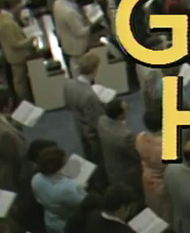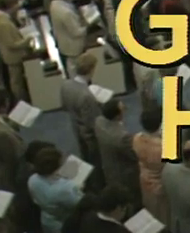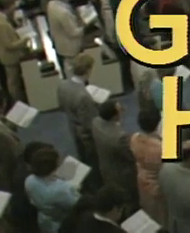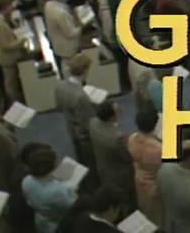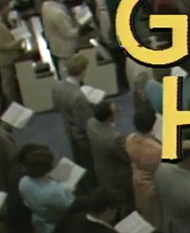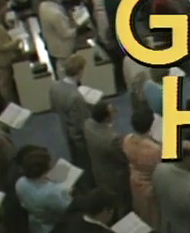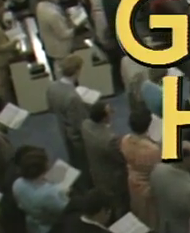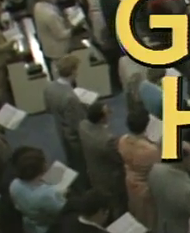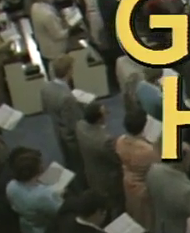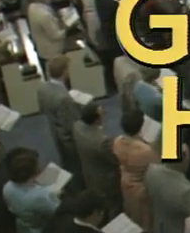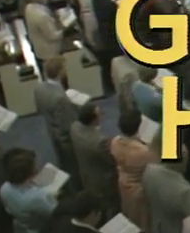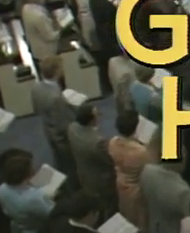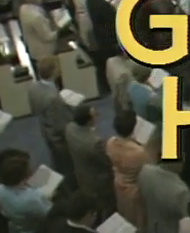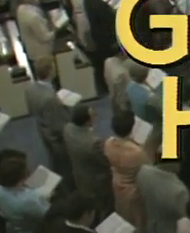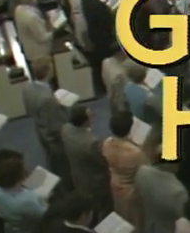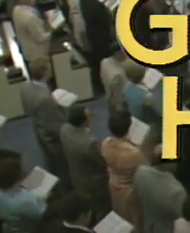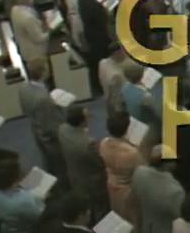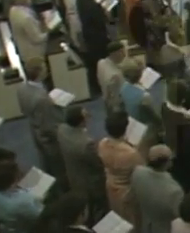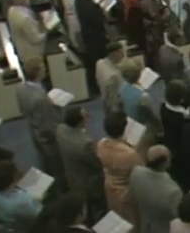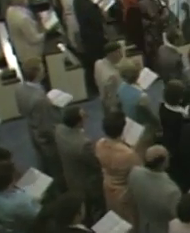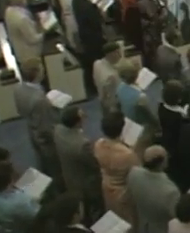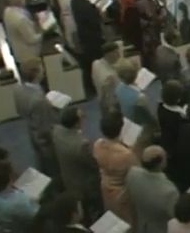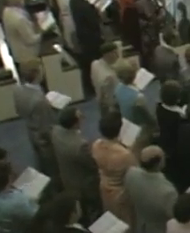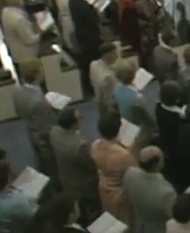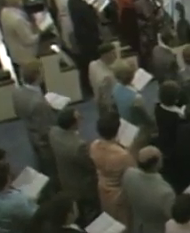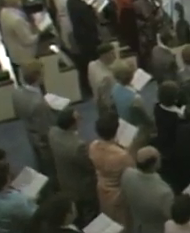and the Old Time Gospel Hour.